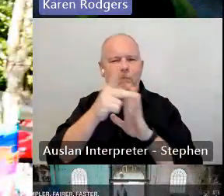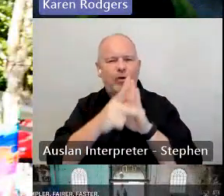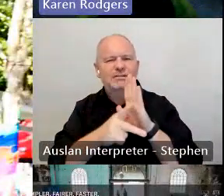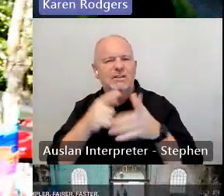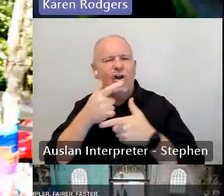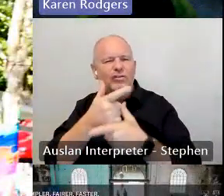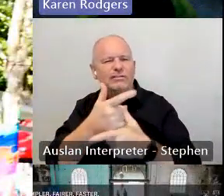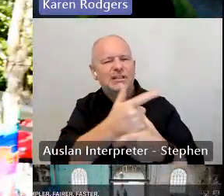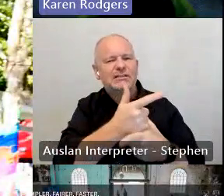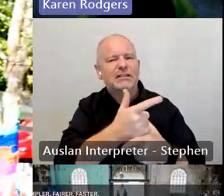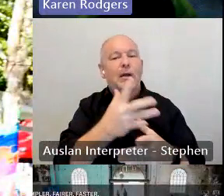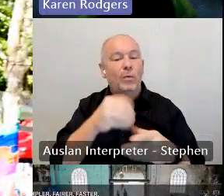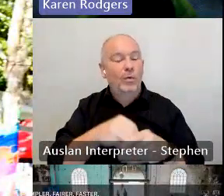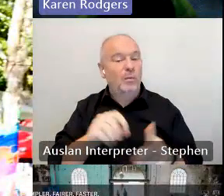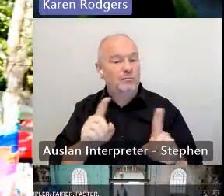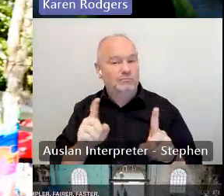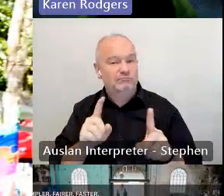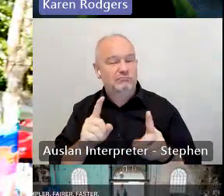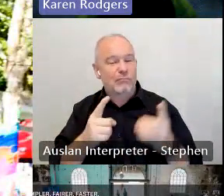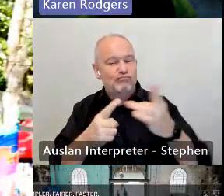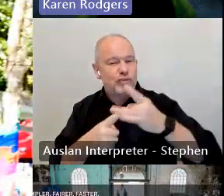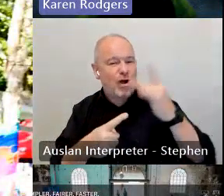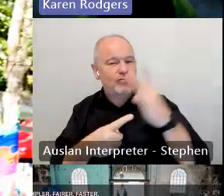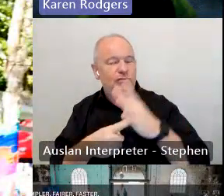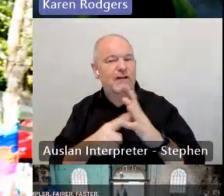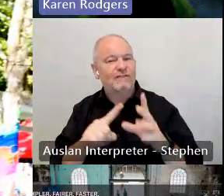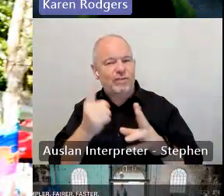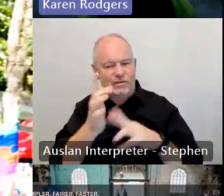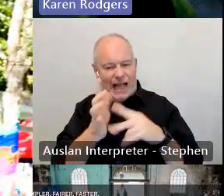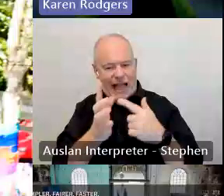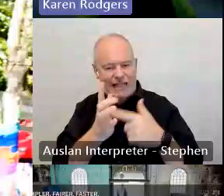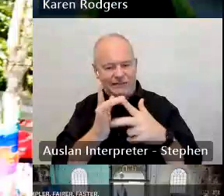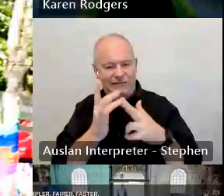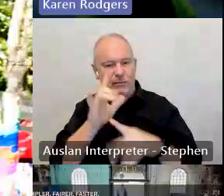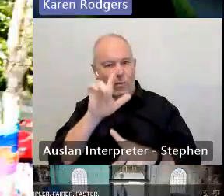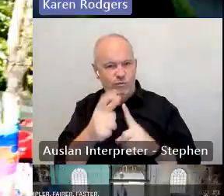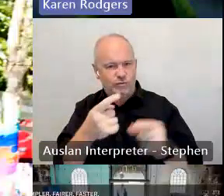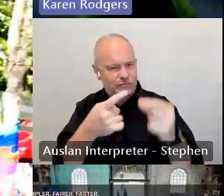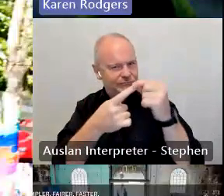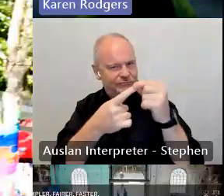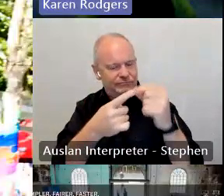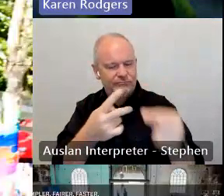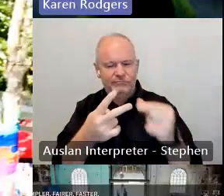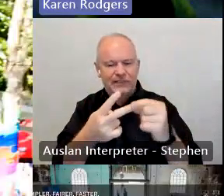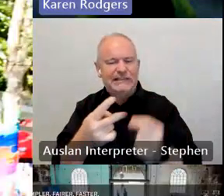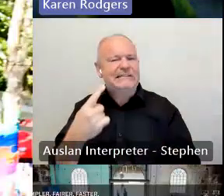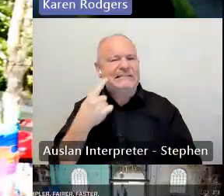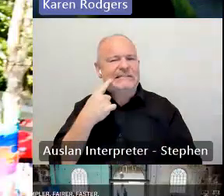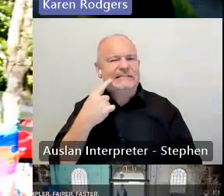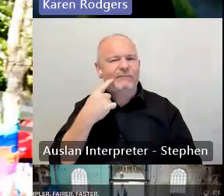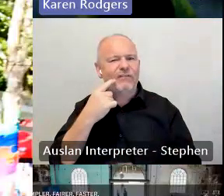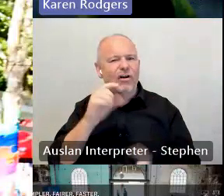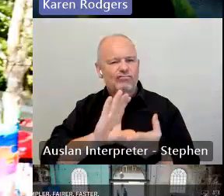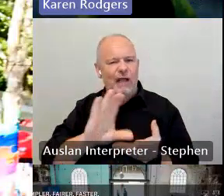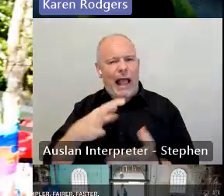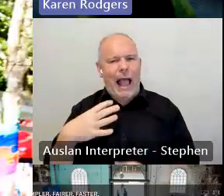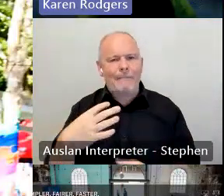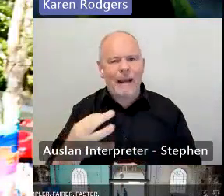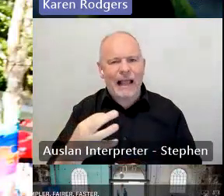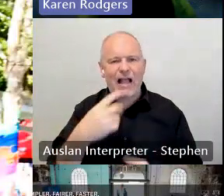consultation, including to prioritise First Nations culture, to simplify grant application and